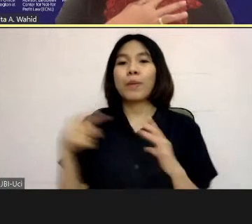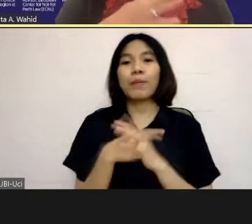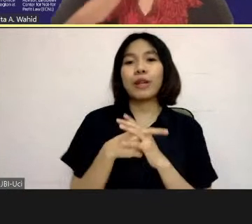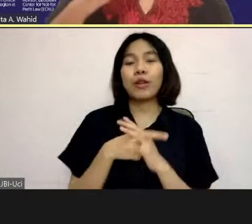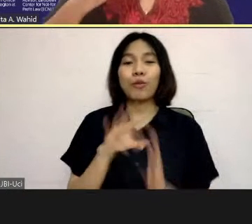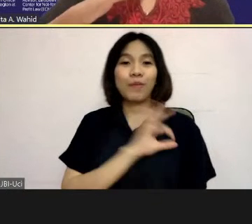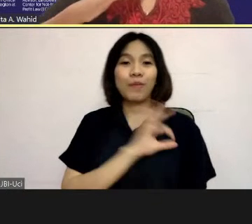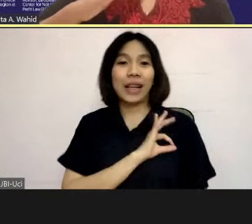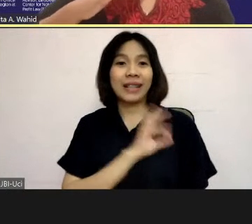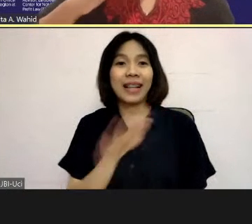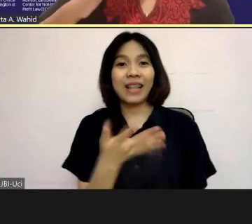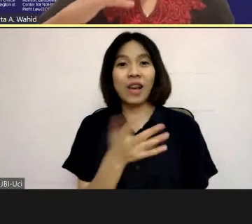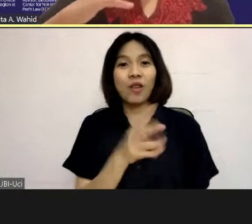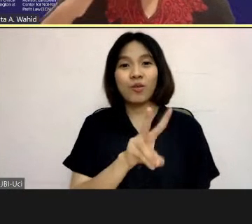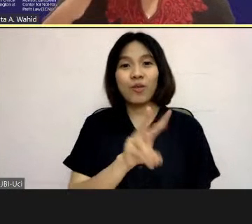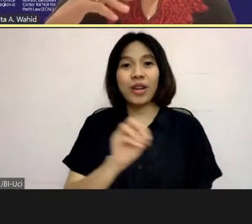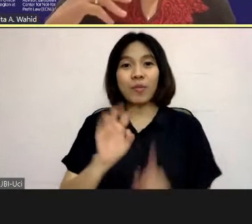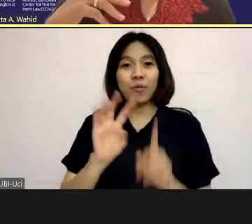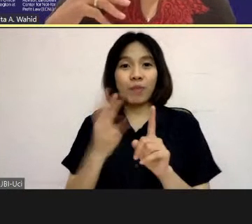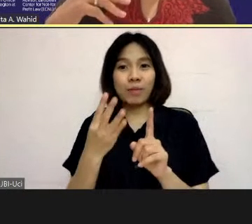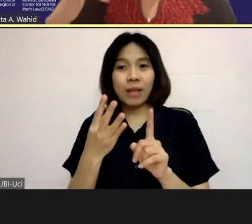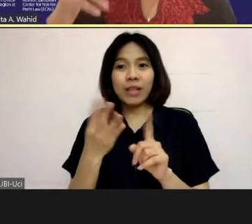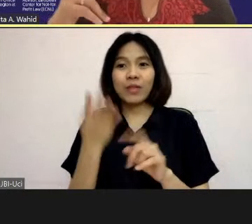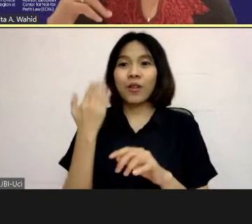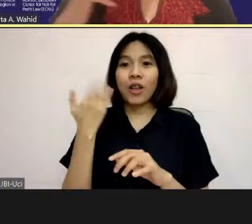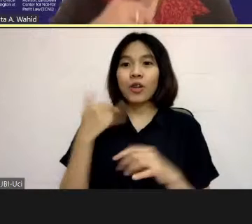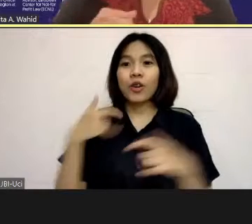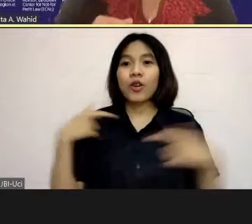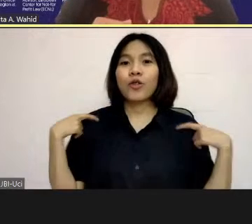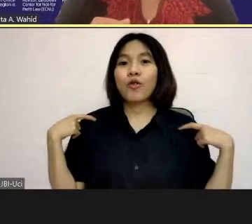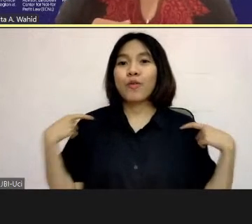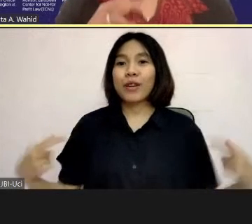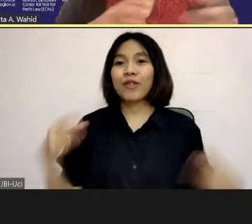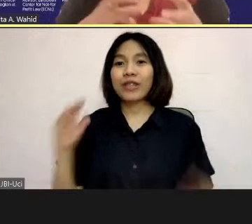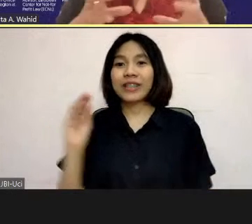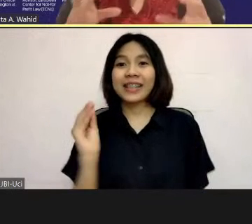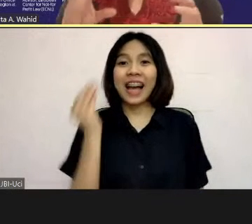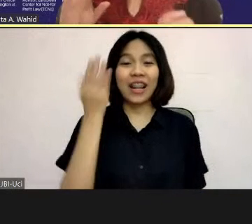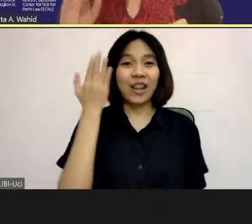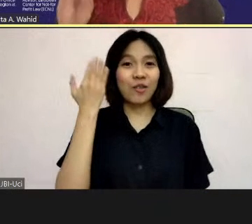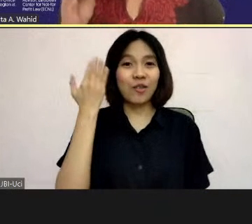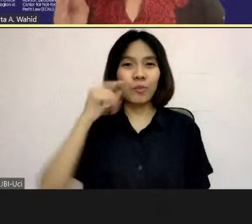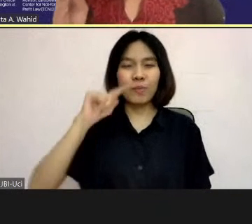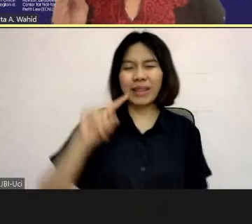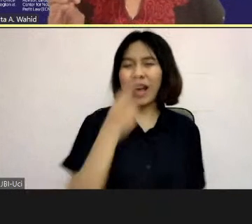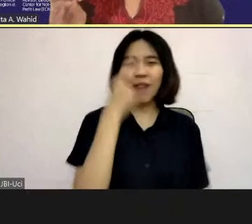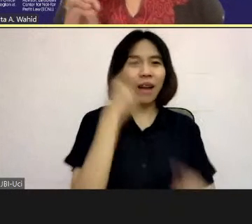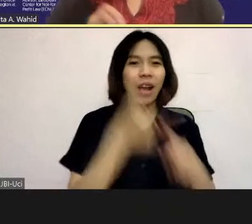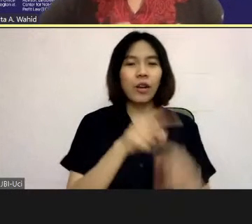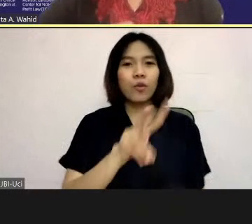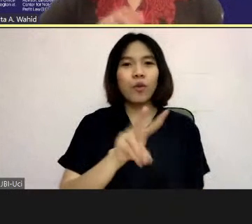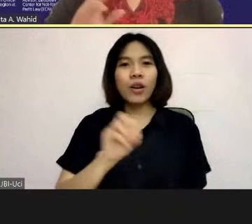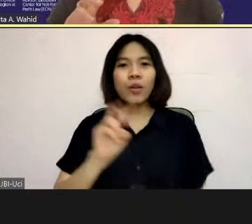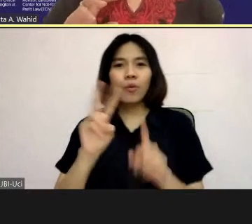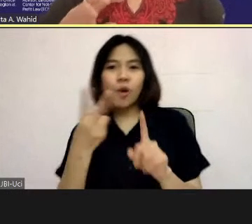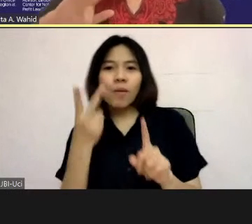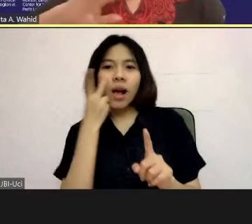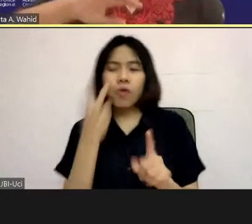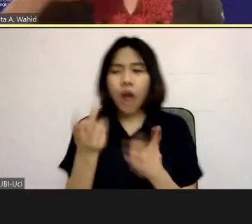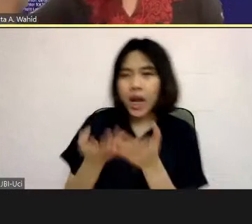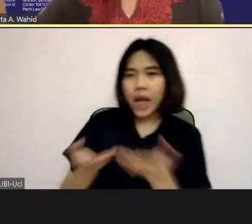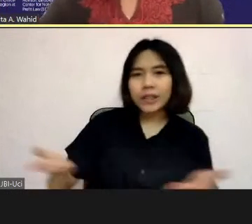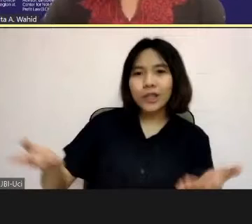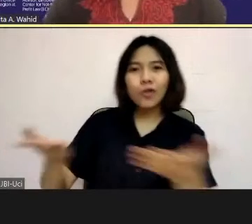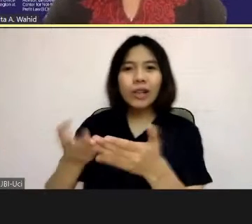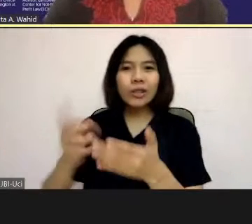massively spread on 2014 elections, on when we saw the governor elections in